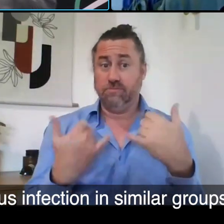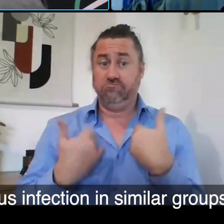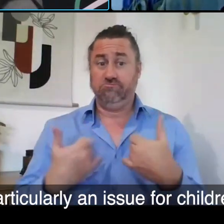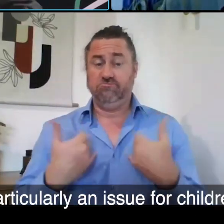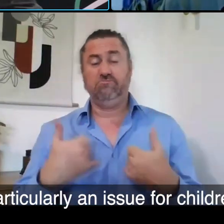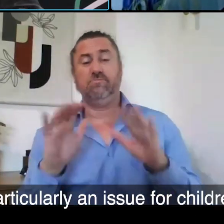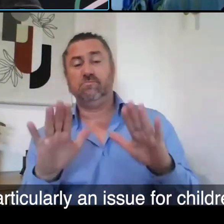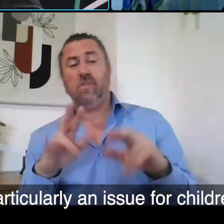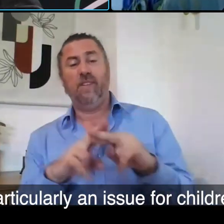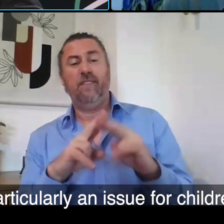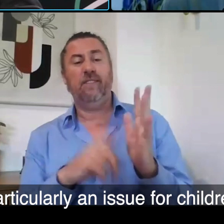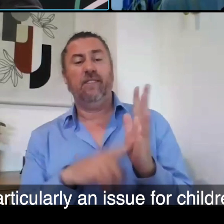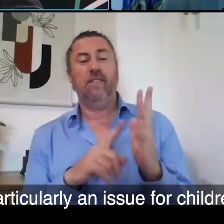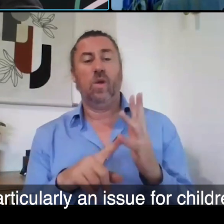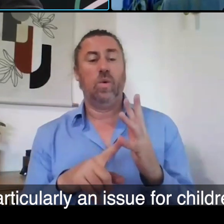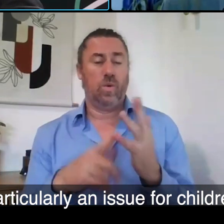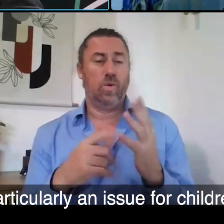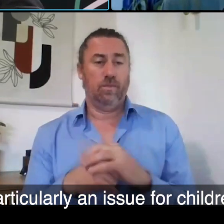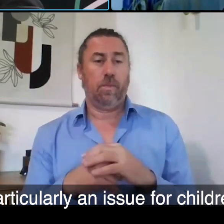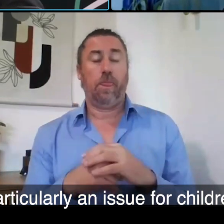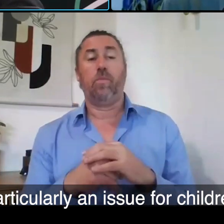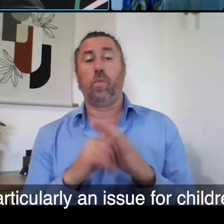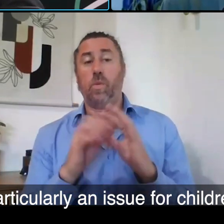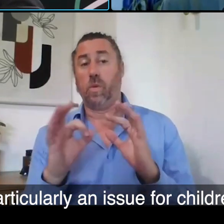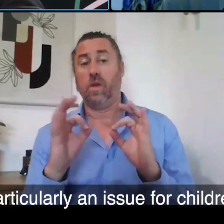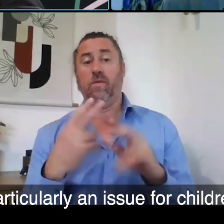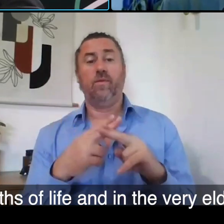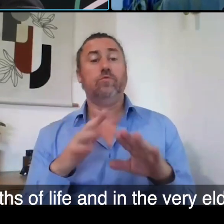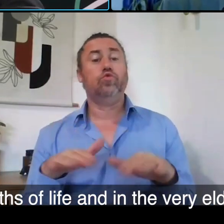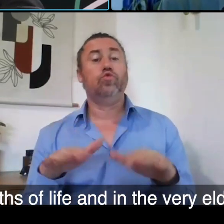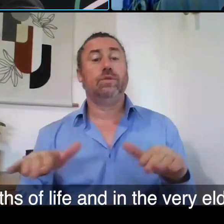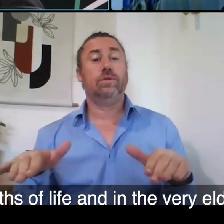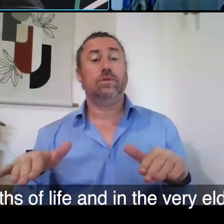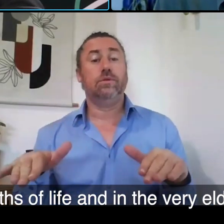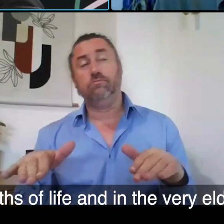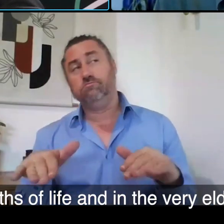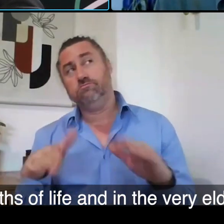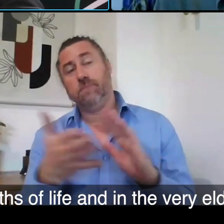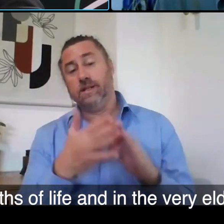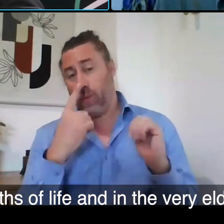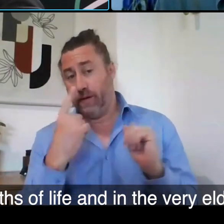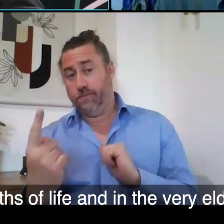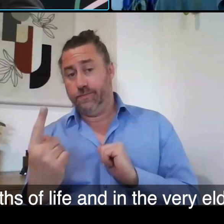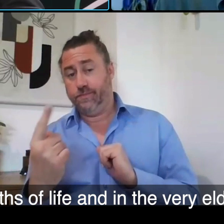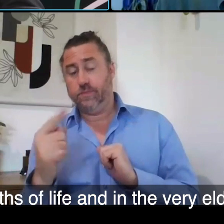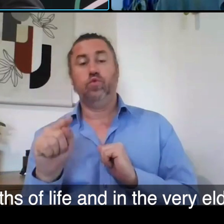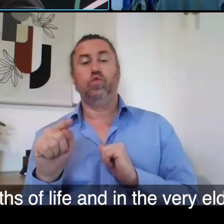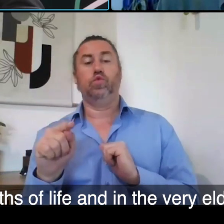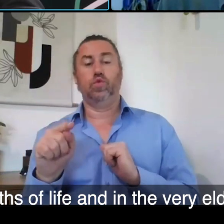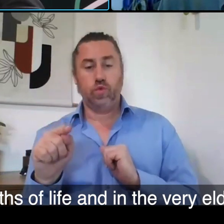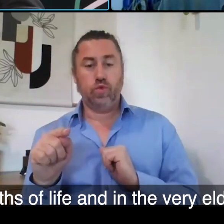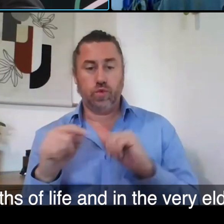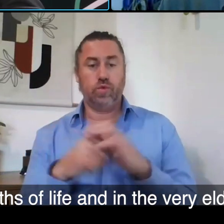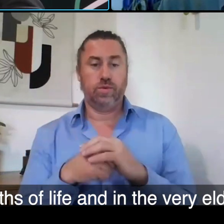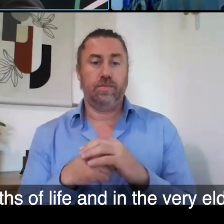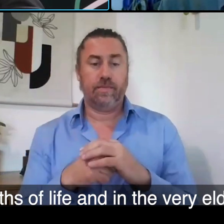groups to flu. So it's particularly an issue for children in the first 12 months of life, and in